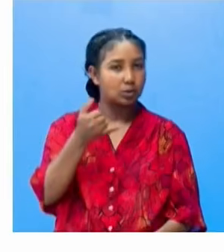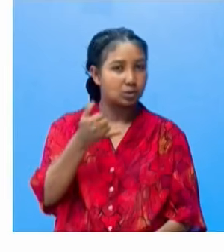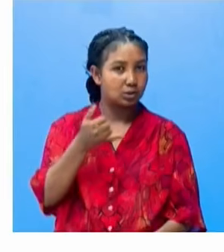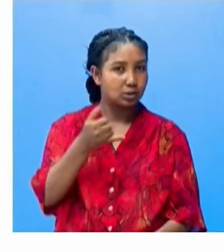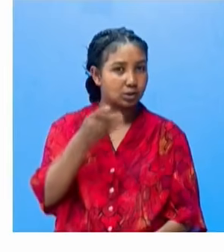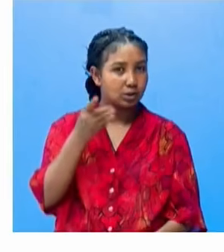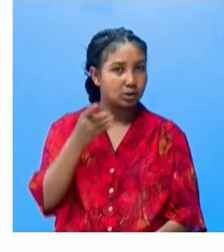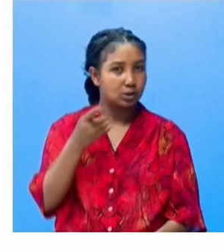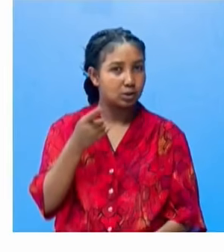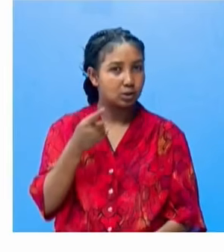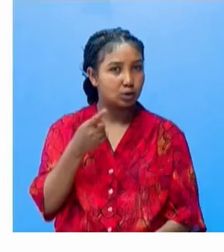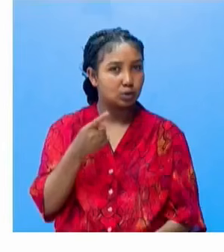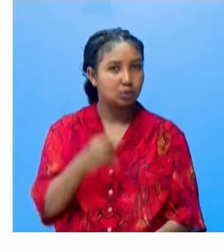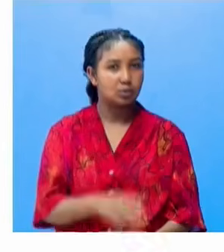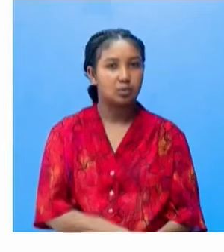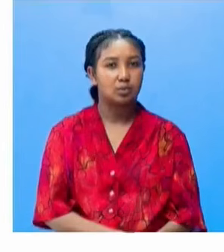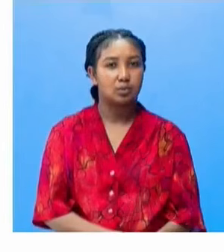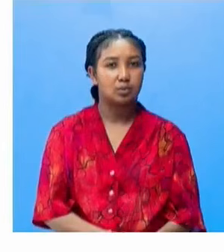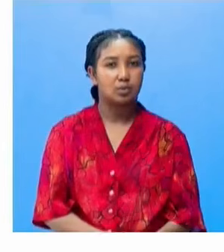to the stage.